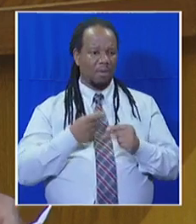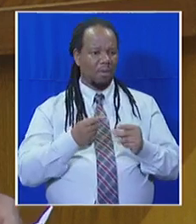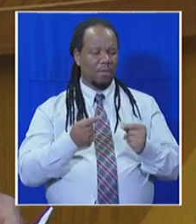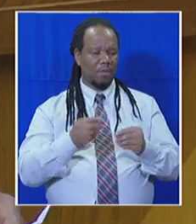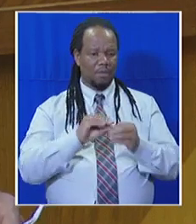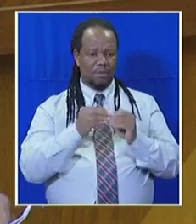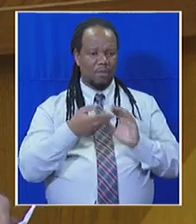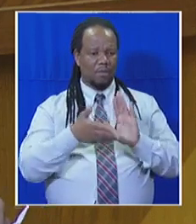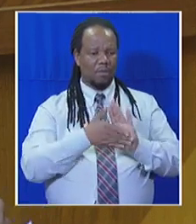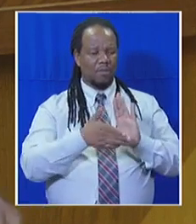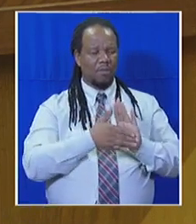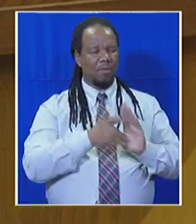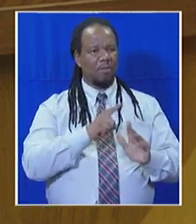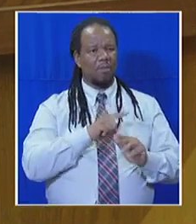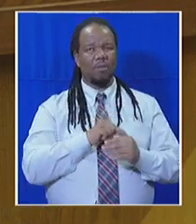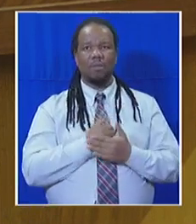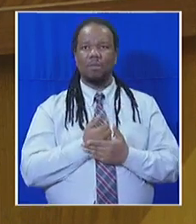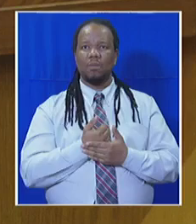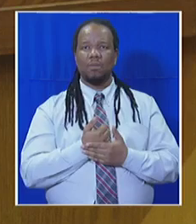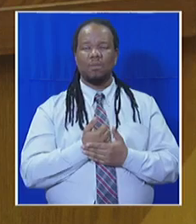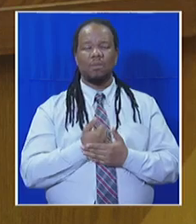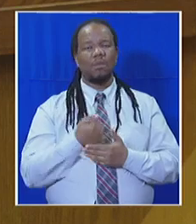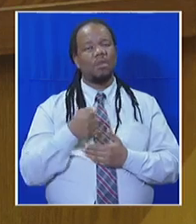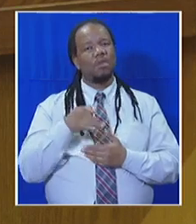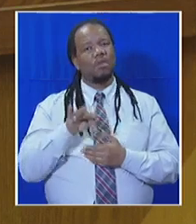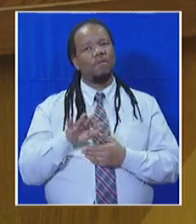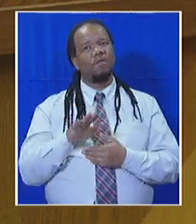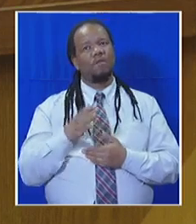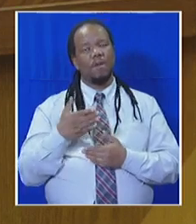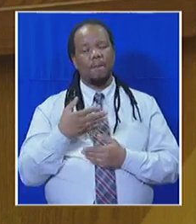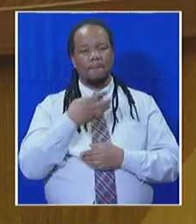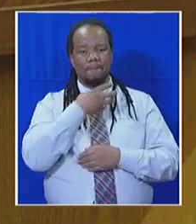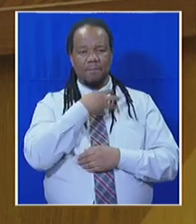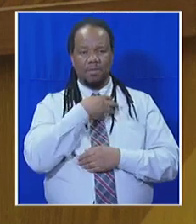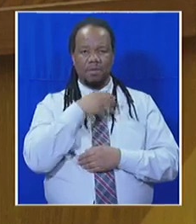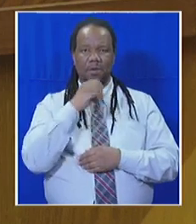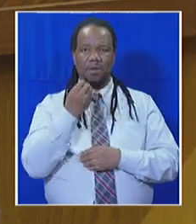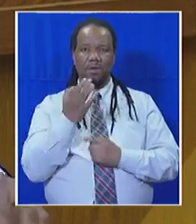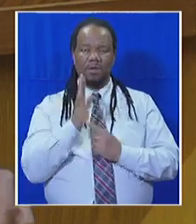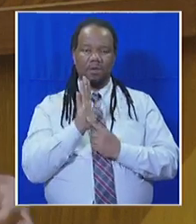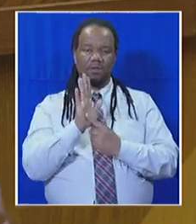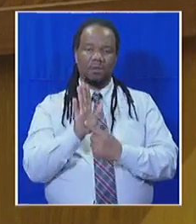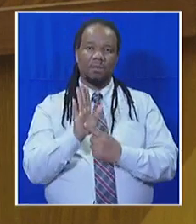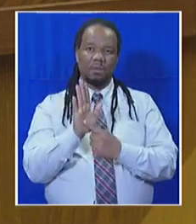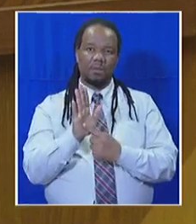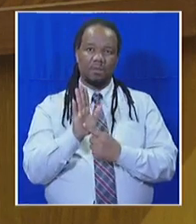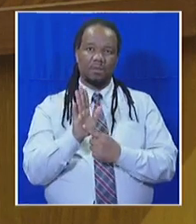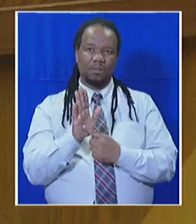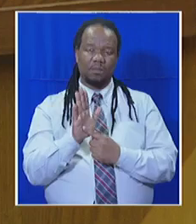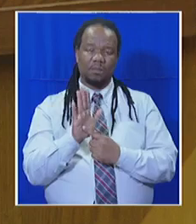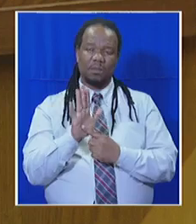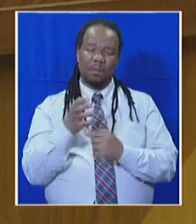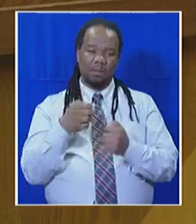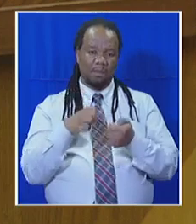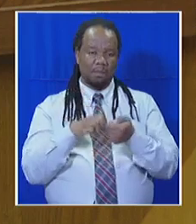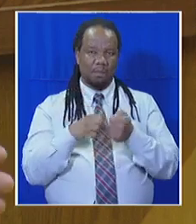it. Well, if we look at Mr. Minister, for example, we always have a serious challenge with the